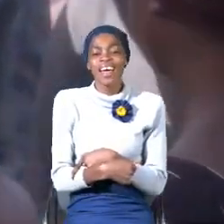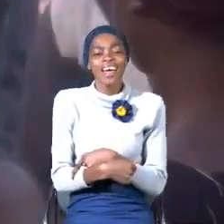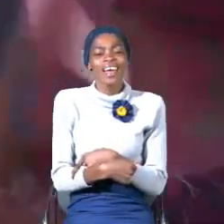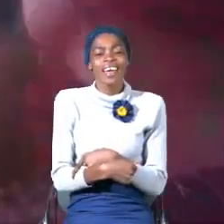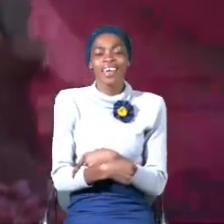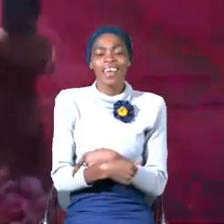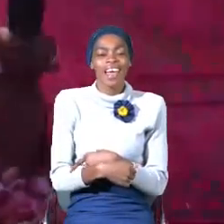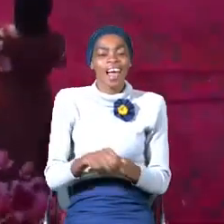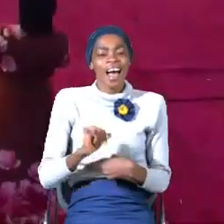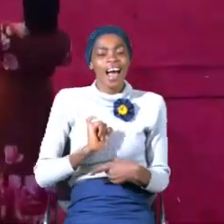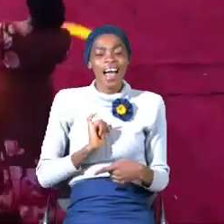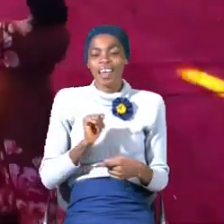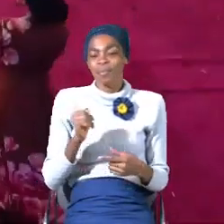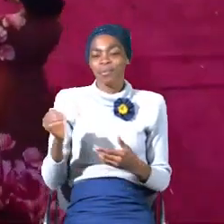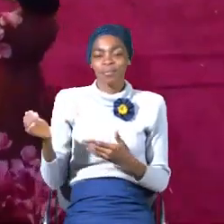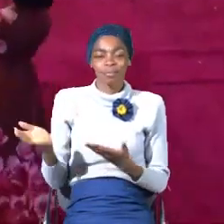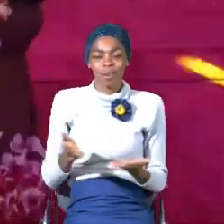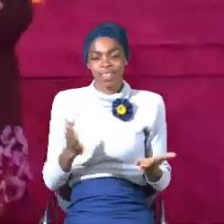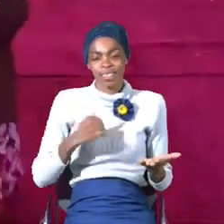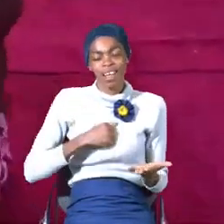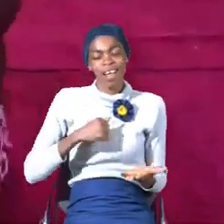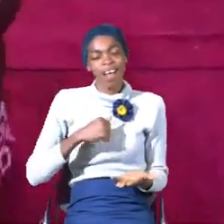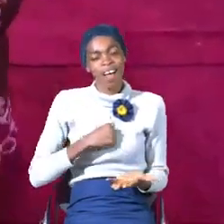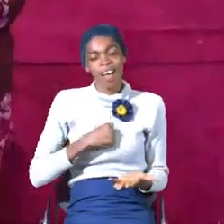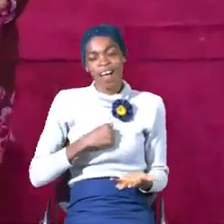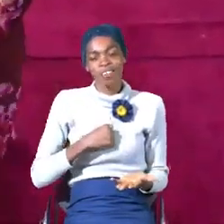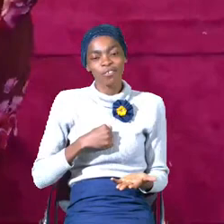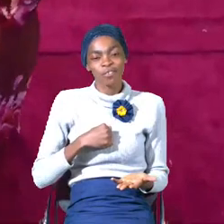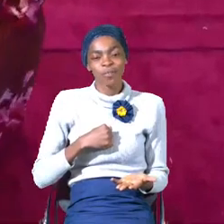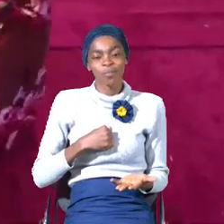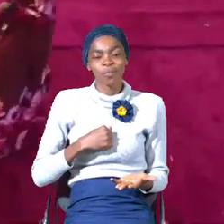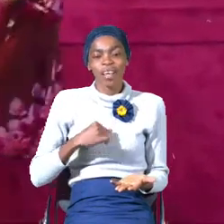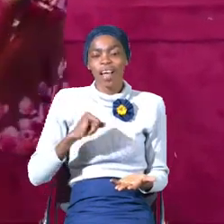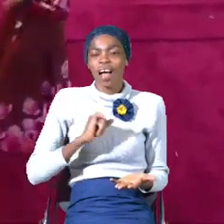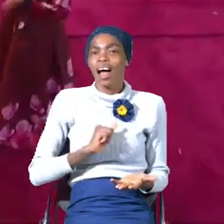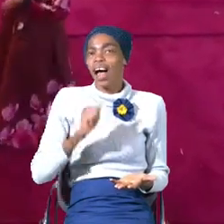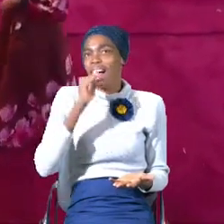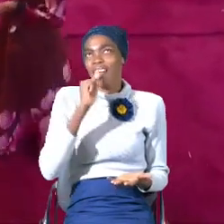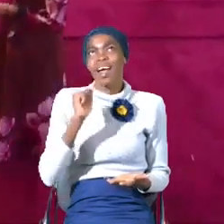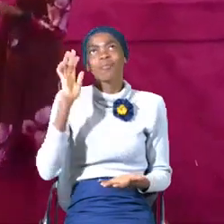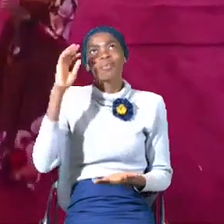Today. I brought myself.